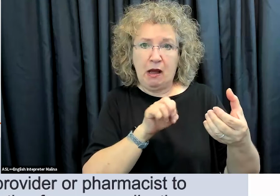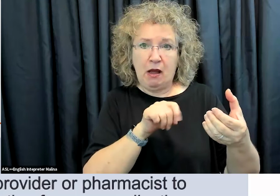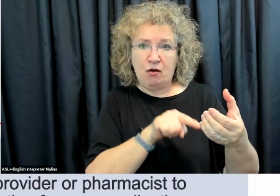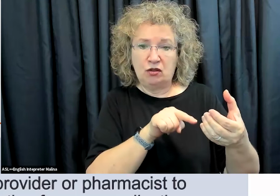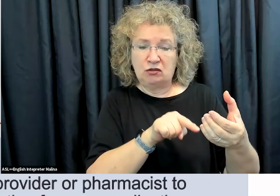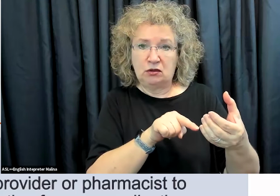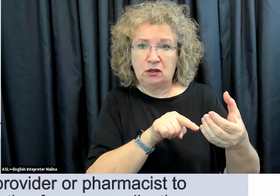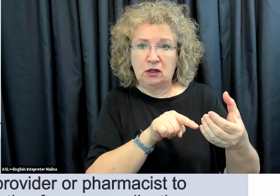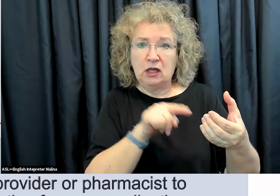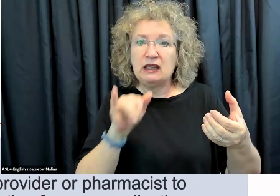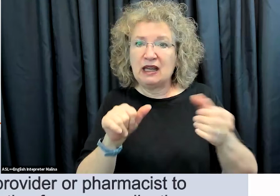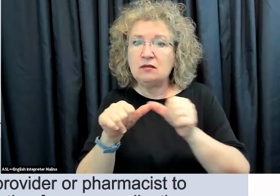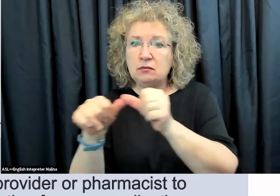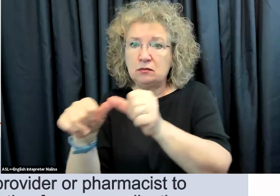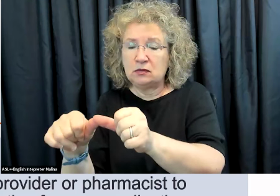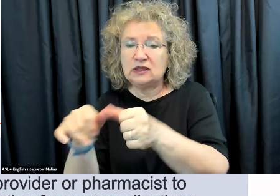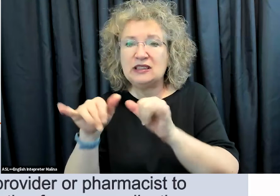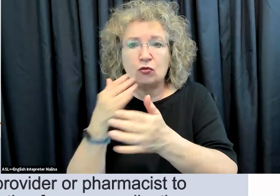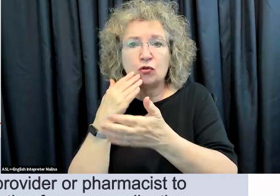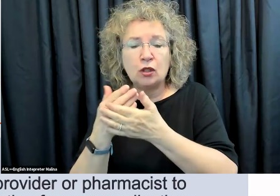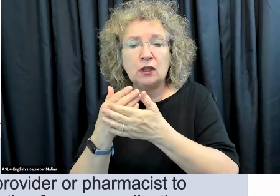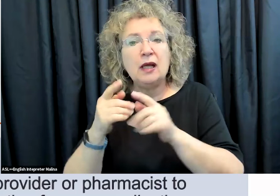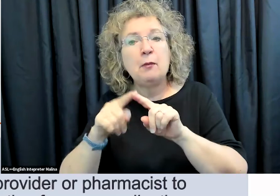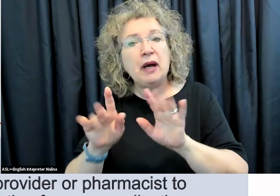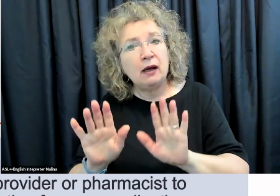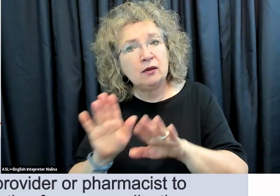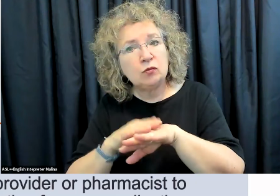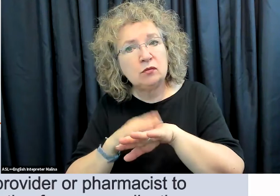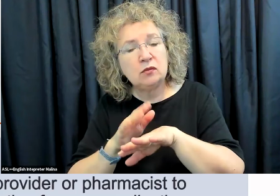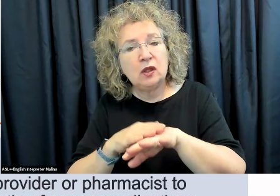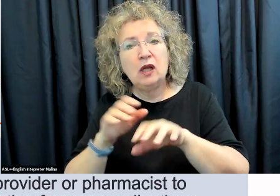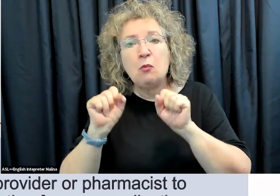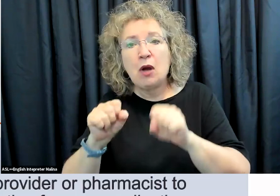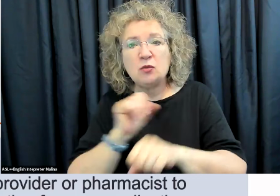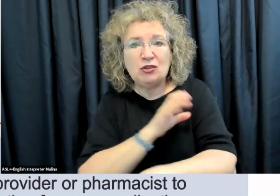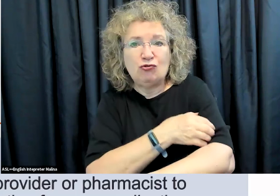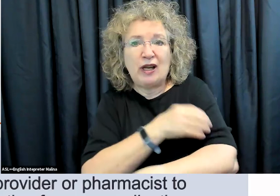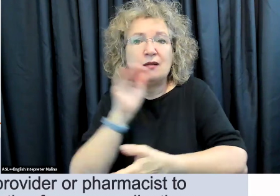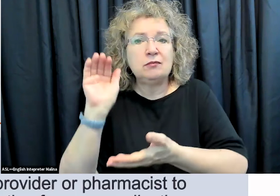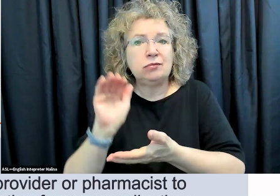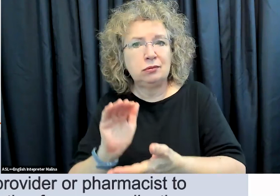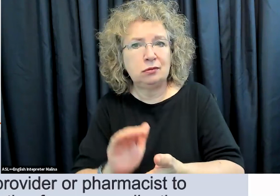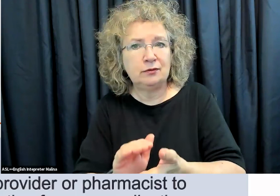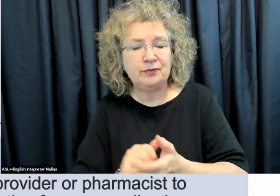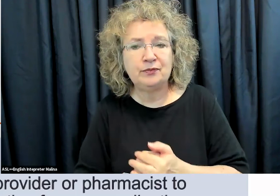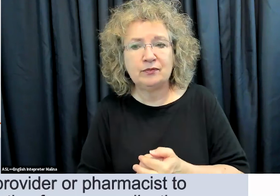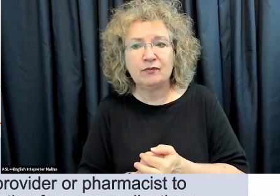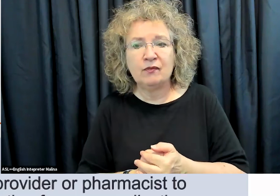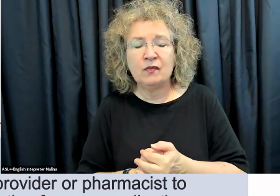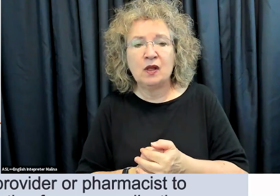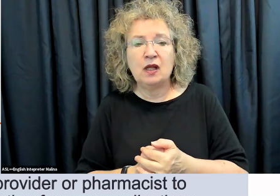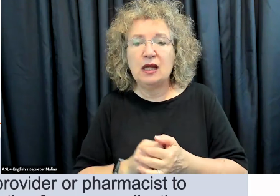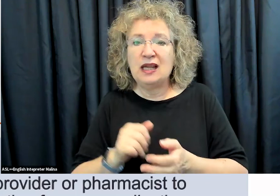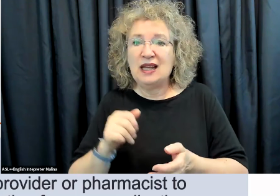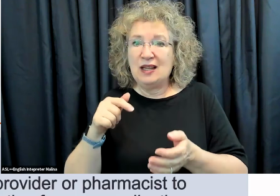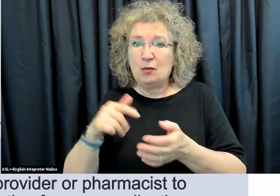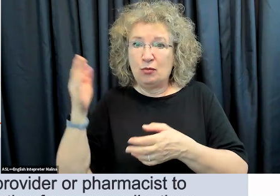can decrease over time. In a slide at the end of this presentation, I've captured the research articles for your